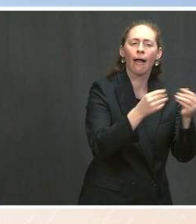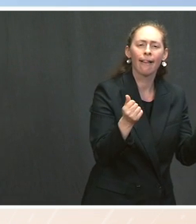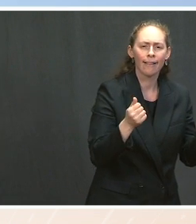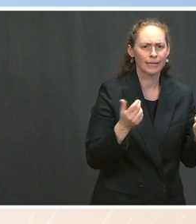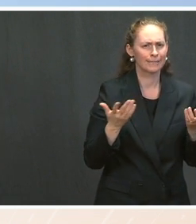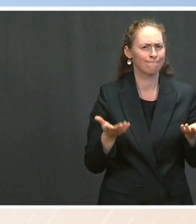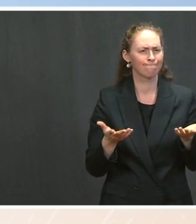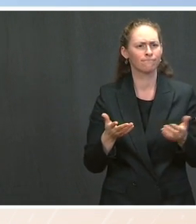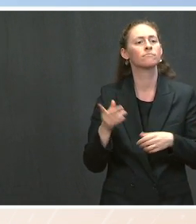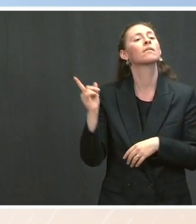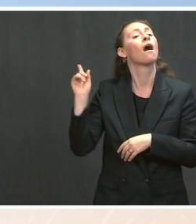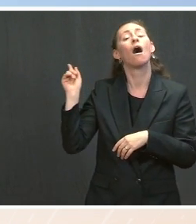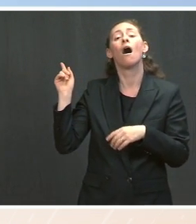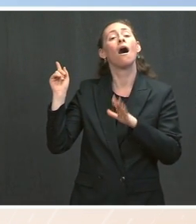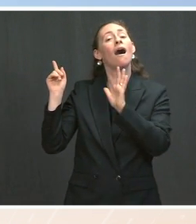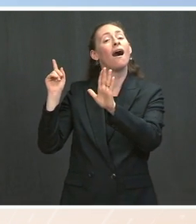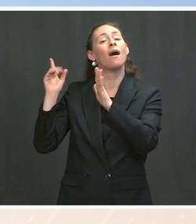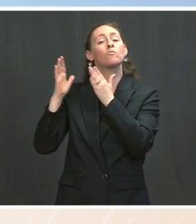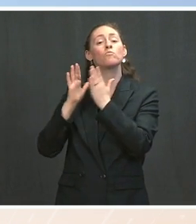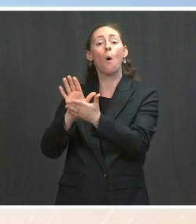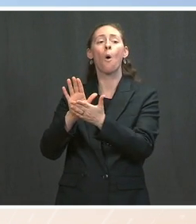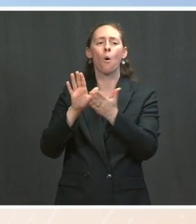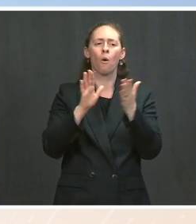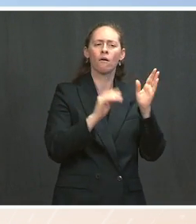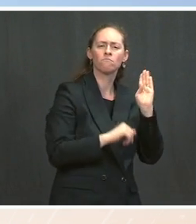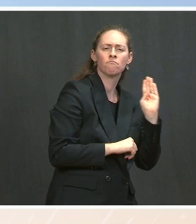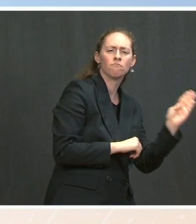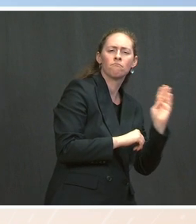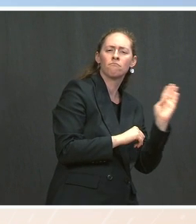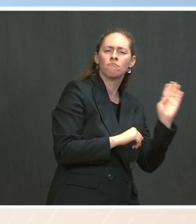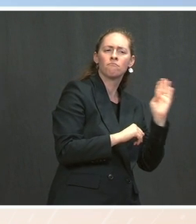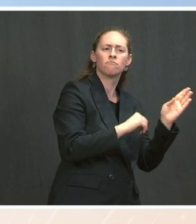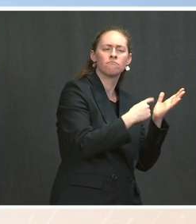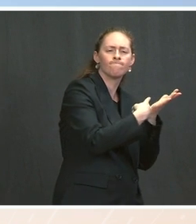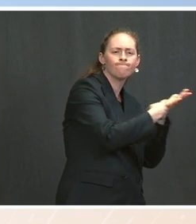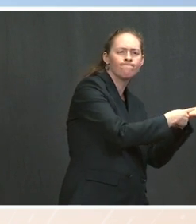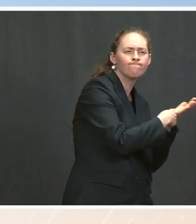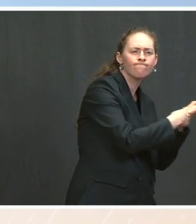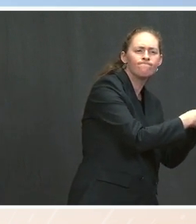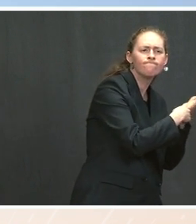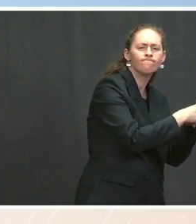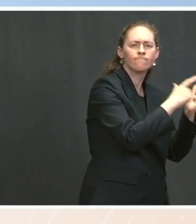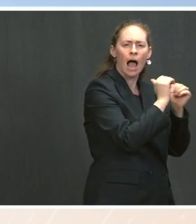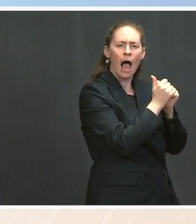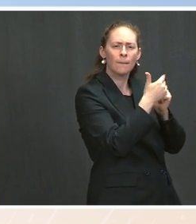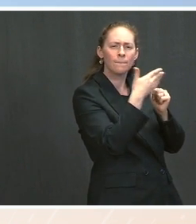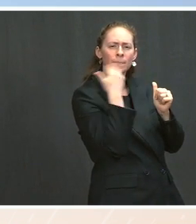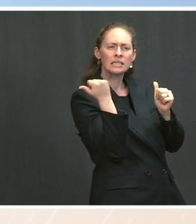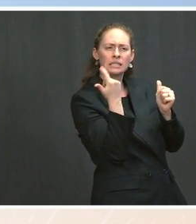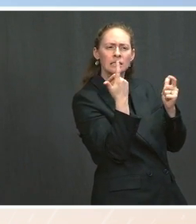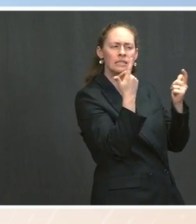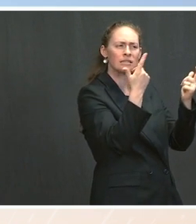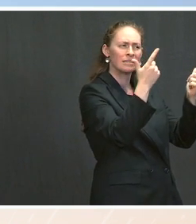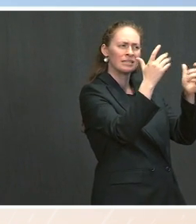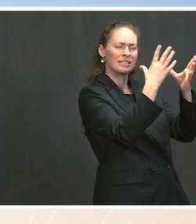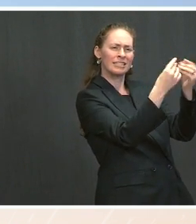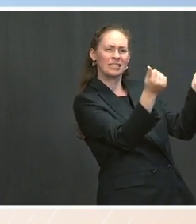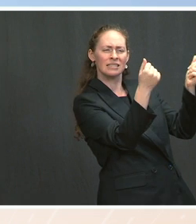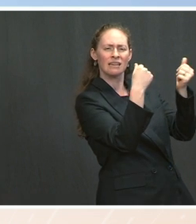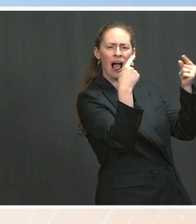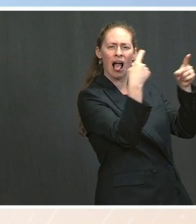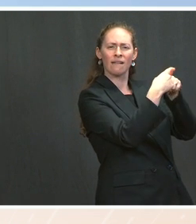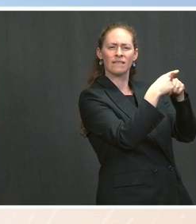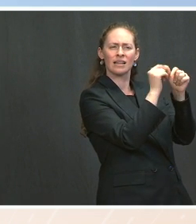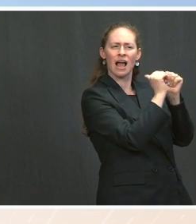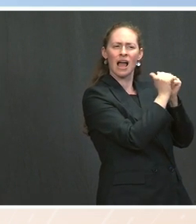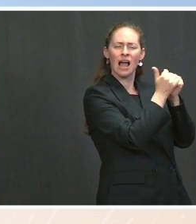quietly, to work in close coordination with the prime minister about how we could bring an end to the conflict, recognizing fully that at the same time